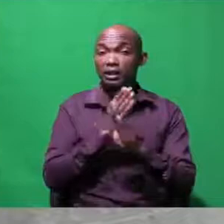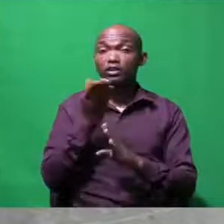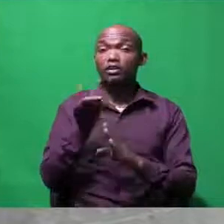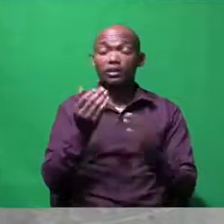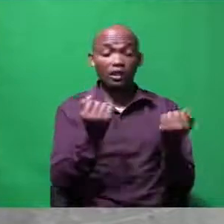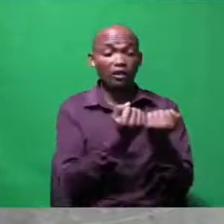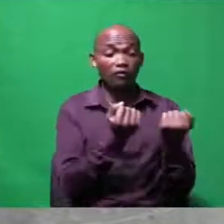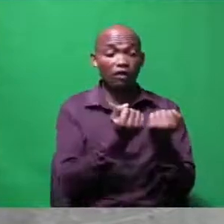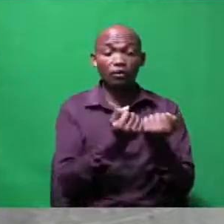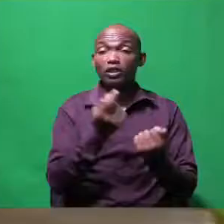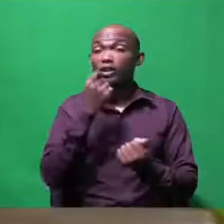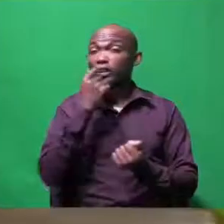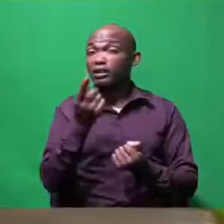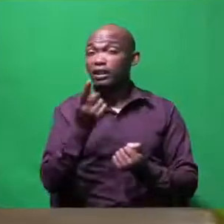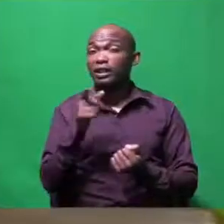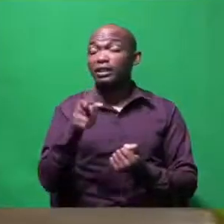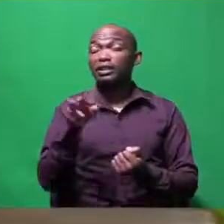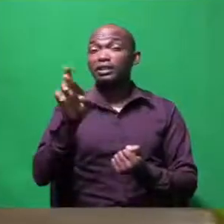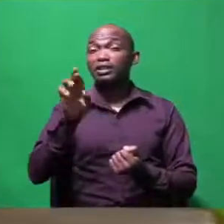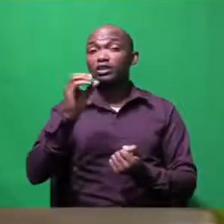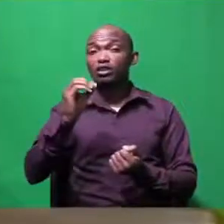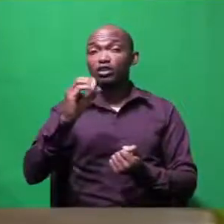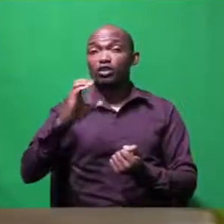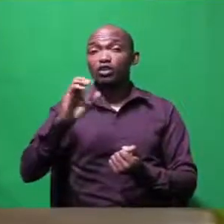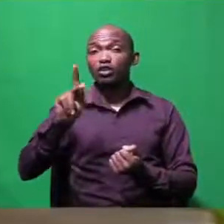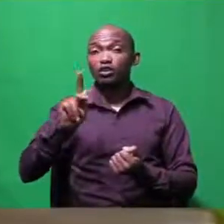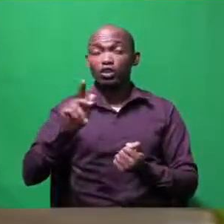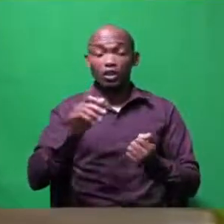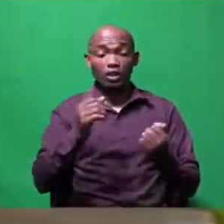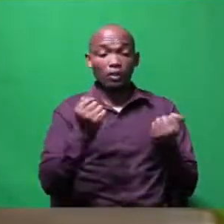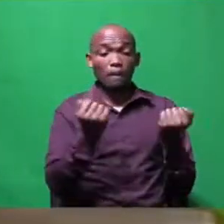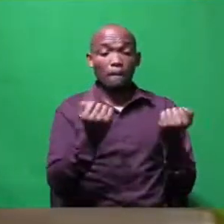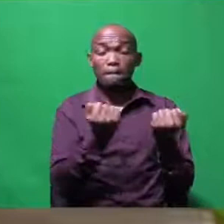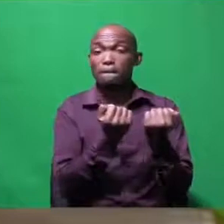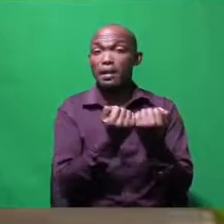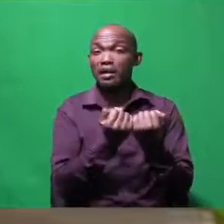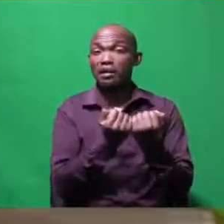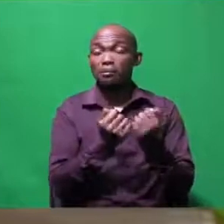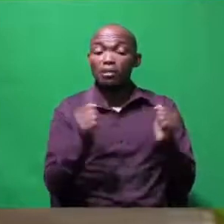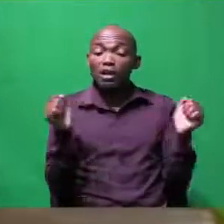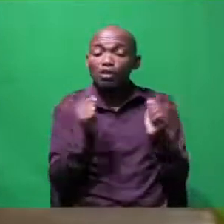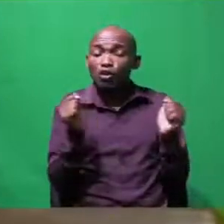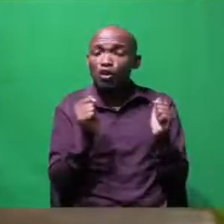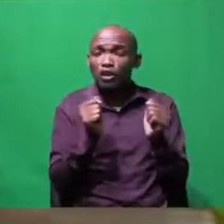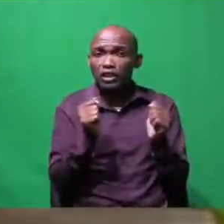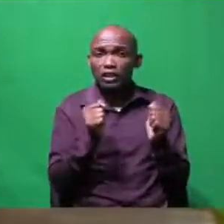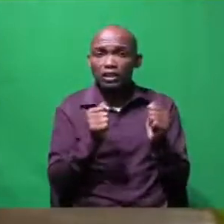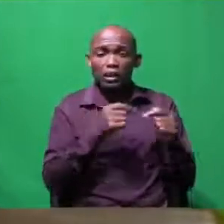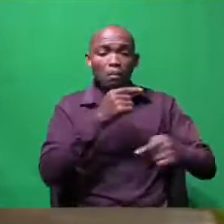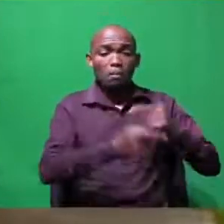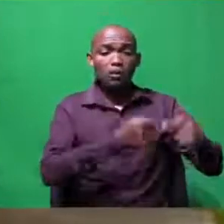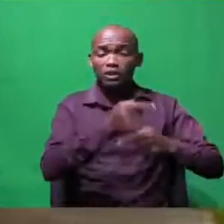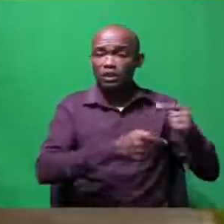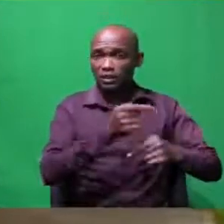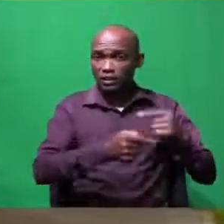formed. We can say this rock can be formed in a cooling process. Here's a very important word, is a